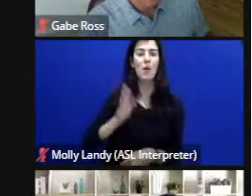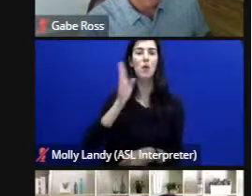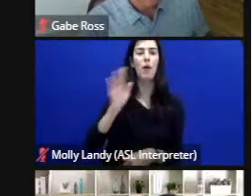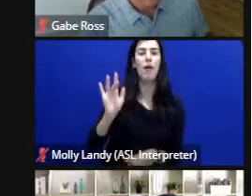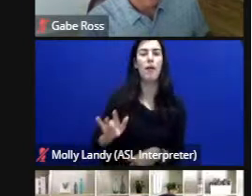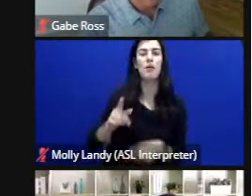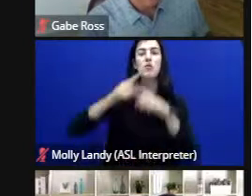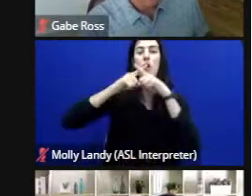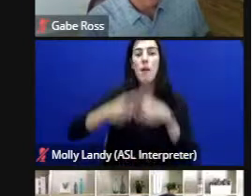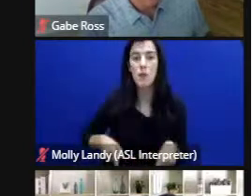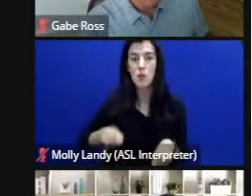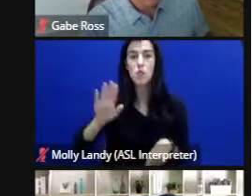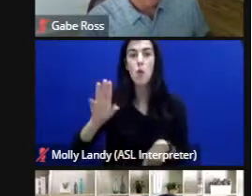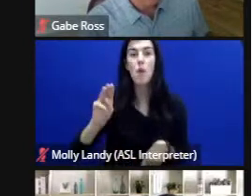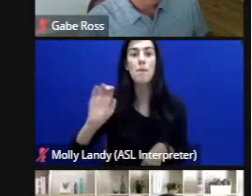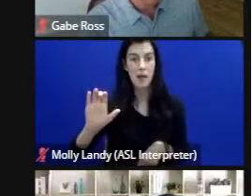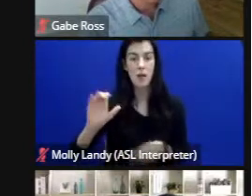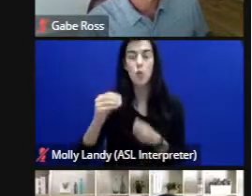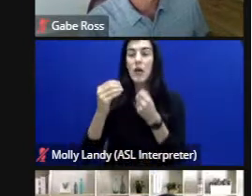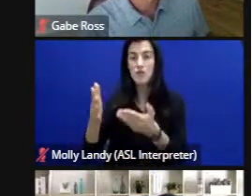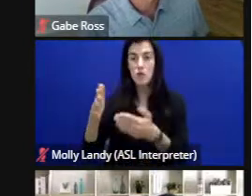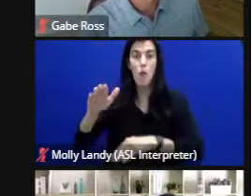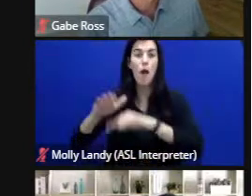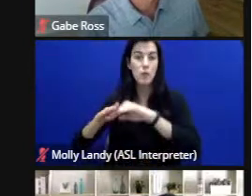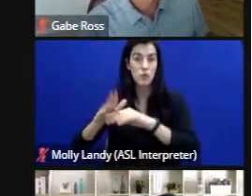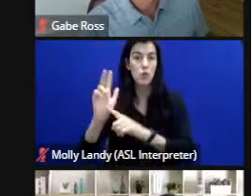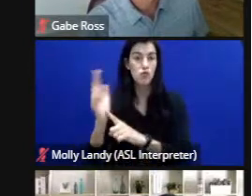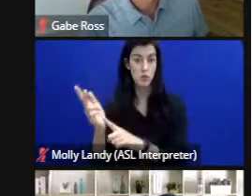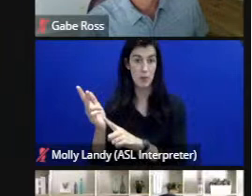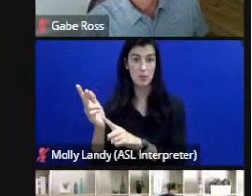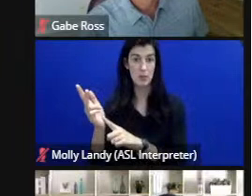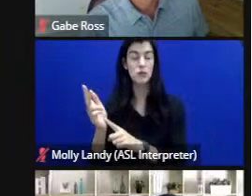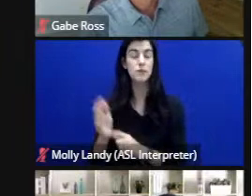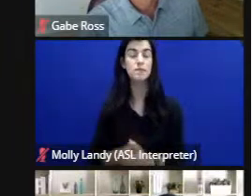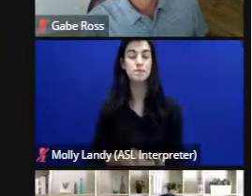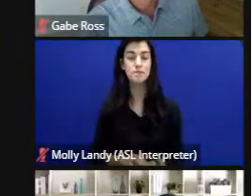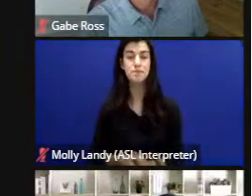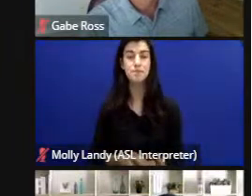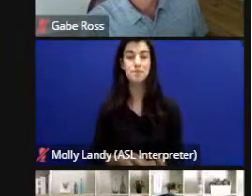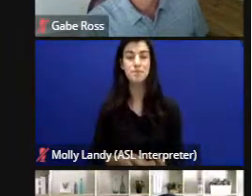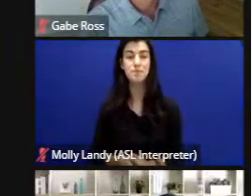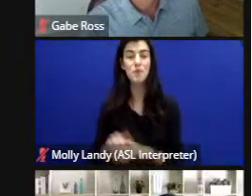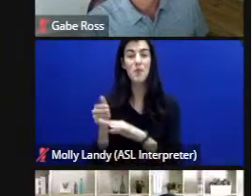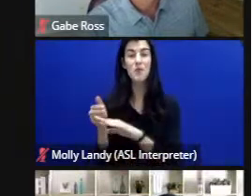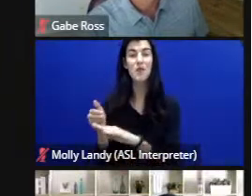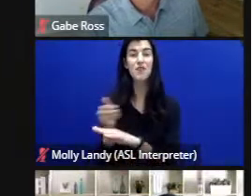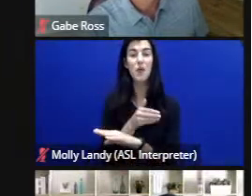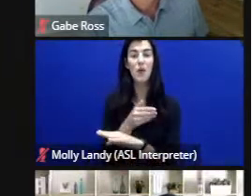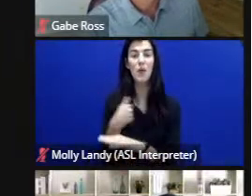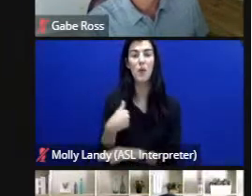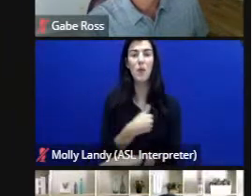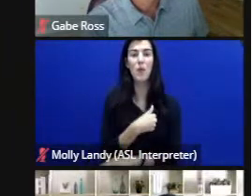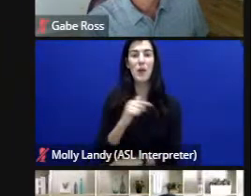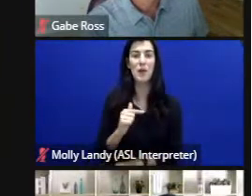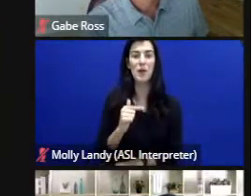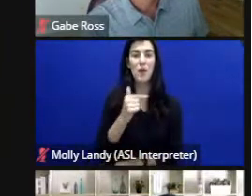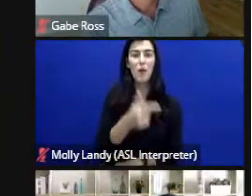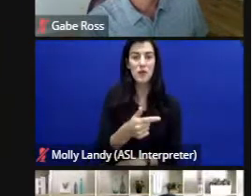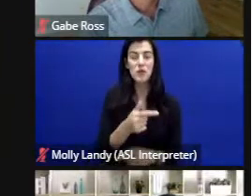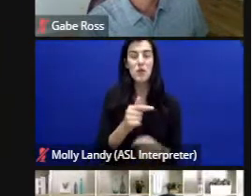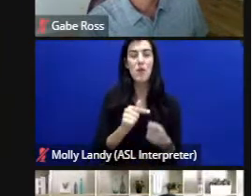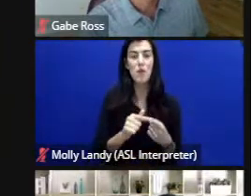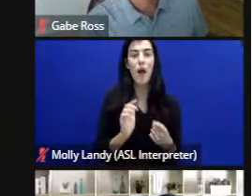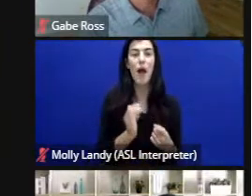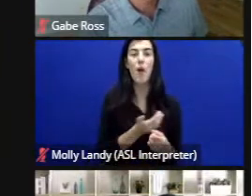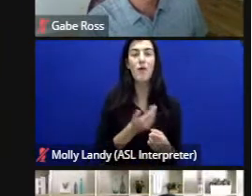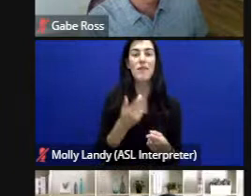to speak. Before we go into our guest speaker presentation before